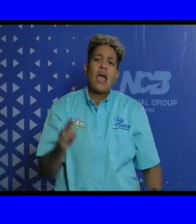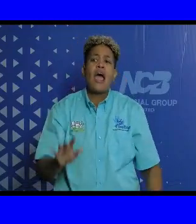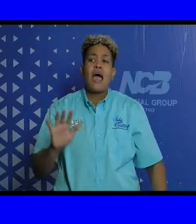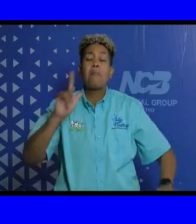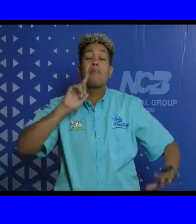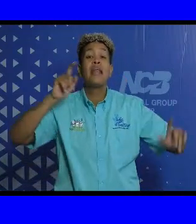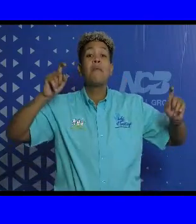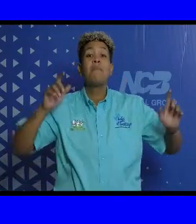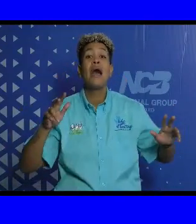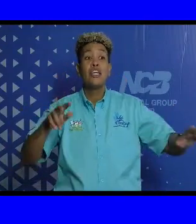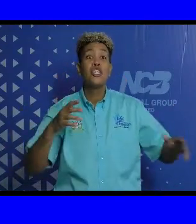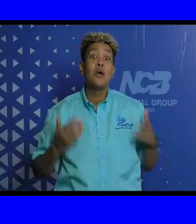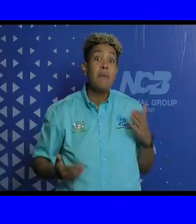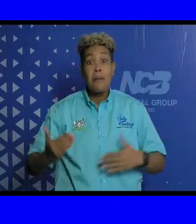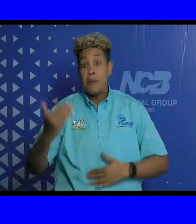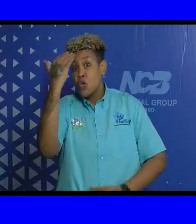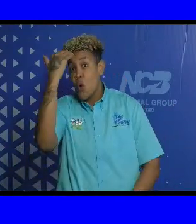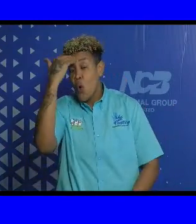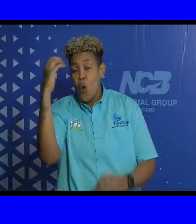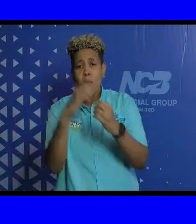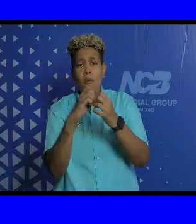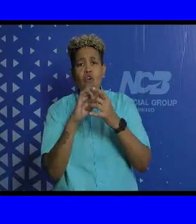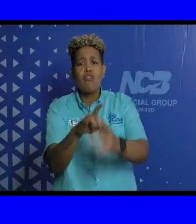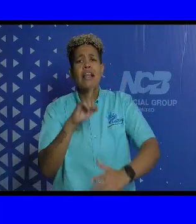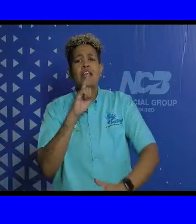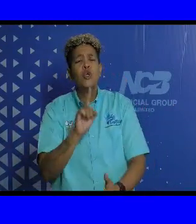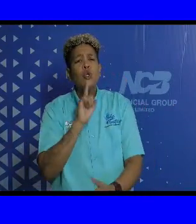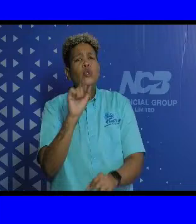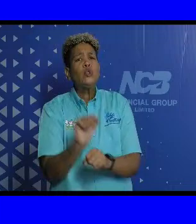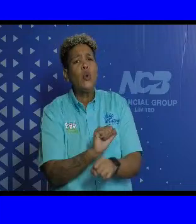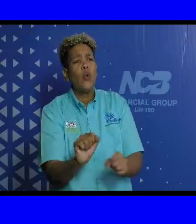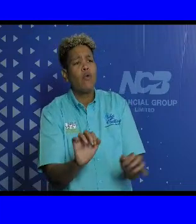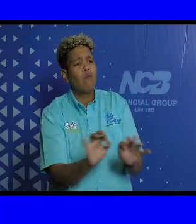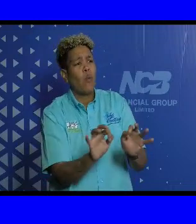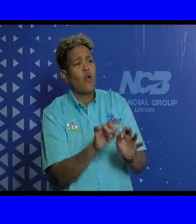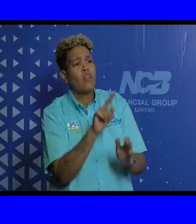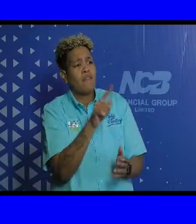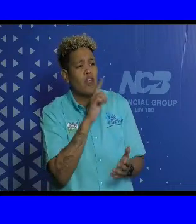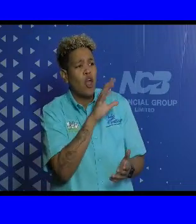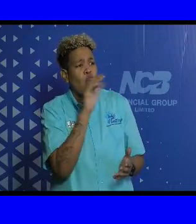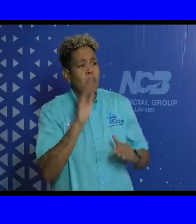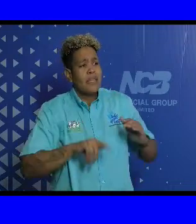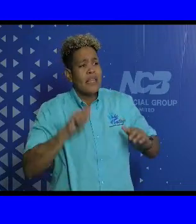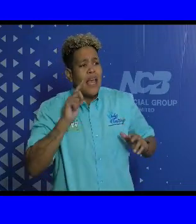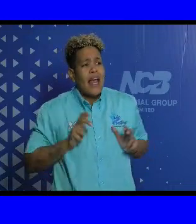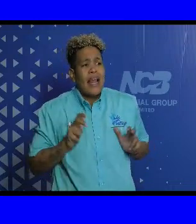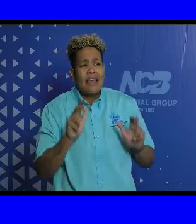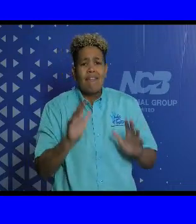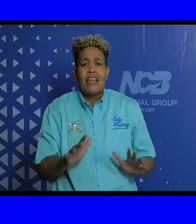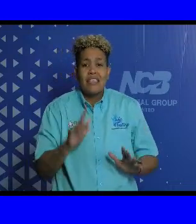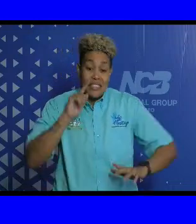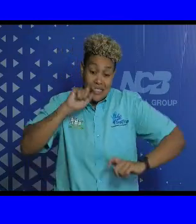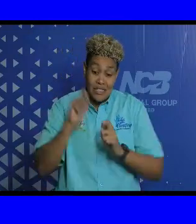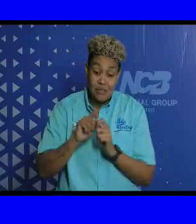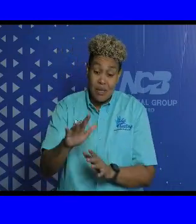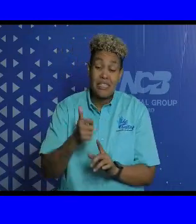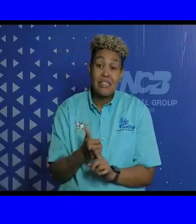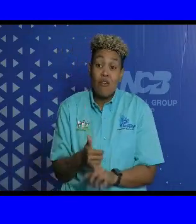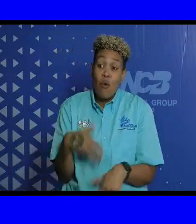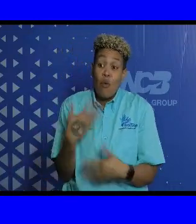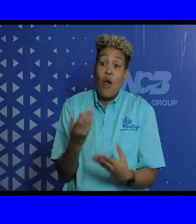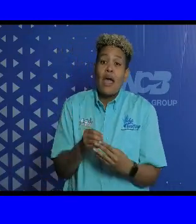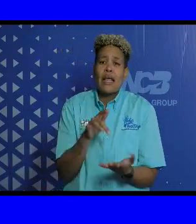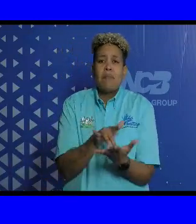The managers may know more about the true value of their firm than investors, particularly so